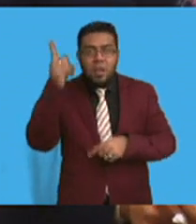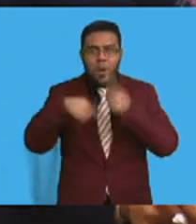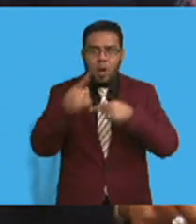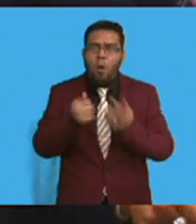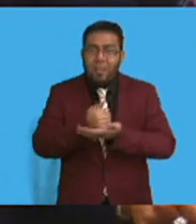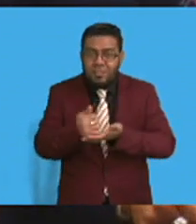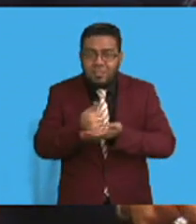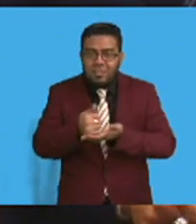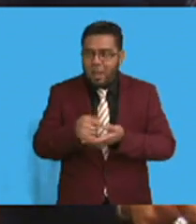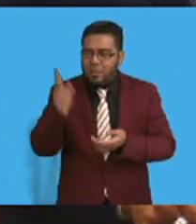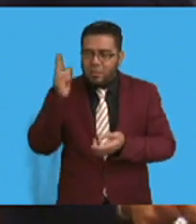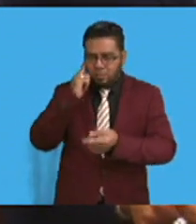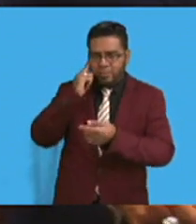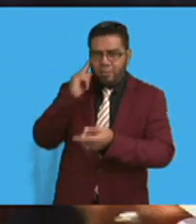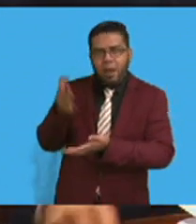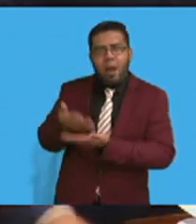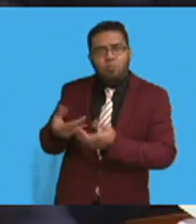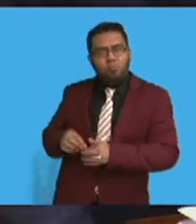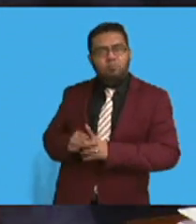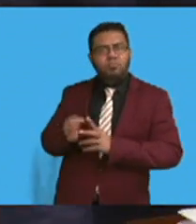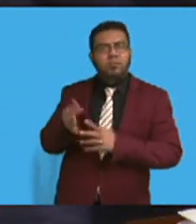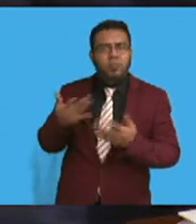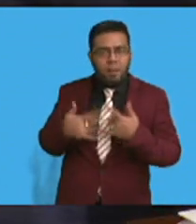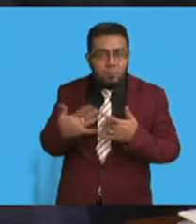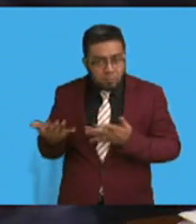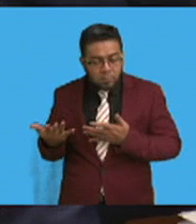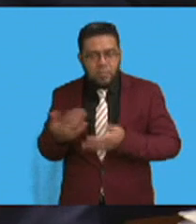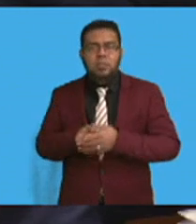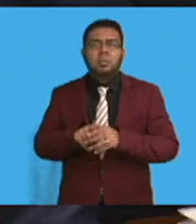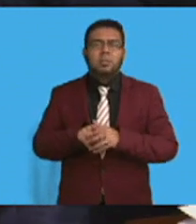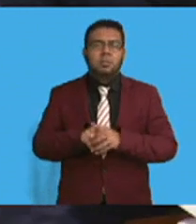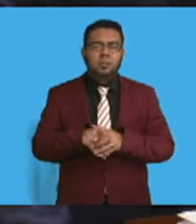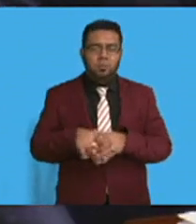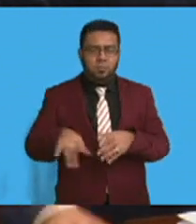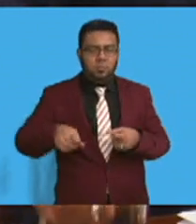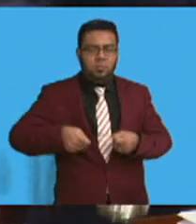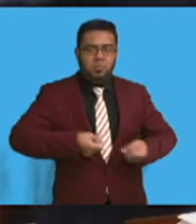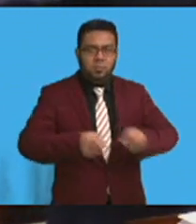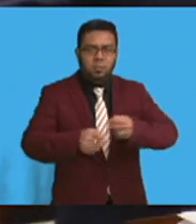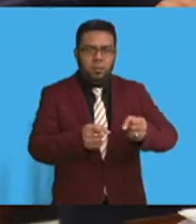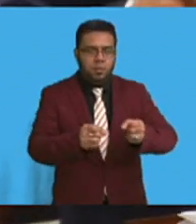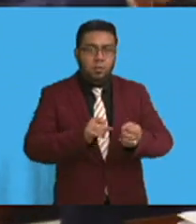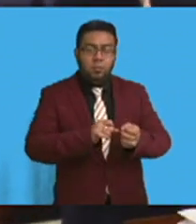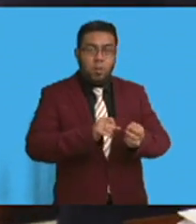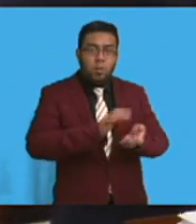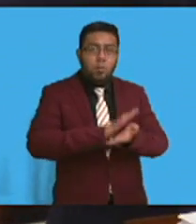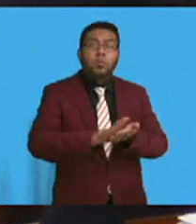the consequences. And we're going to be working with companies in Fiji to adopt stretches of roads in Fiji to help clean them up.